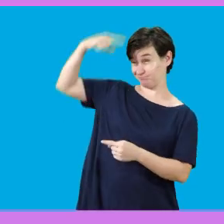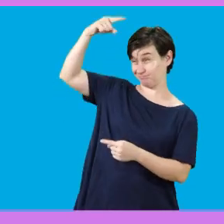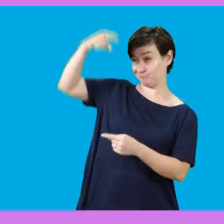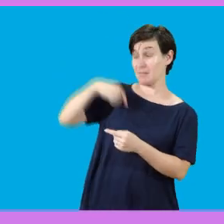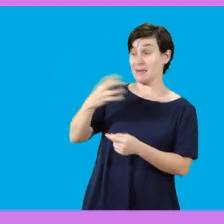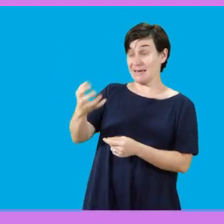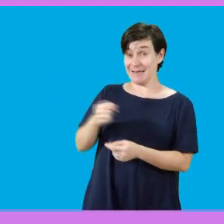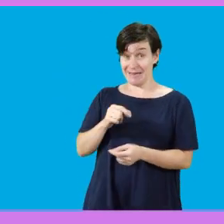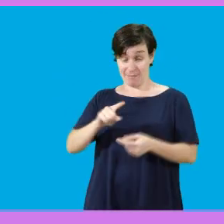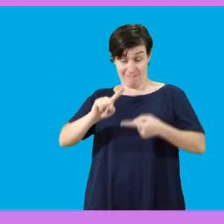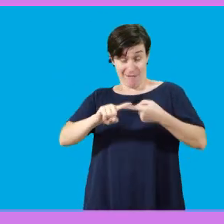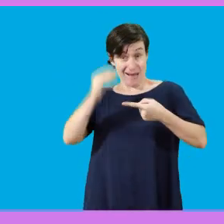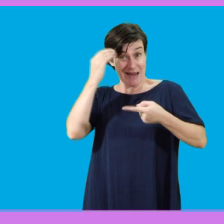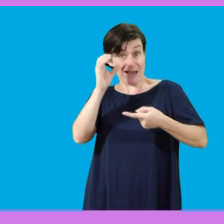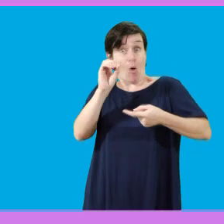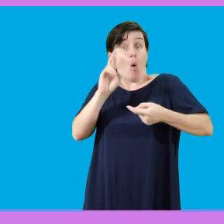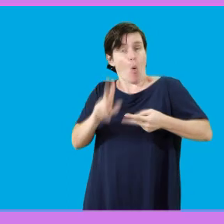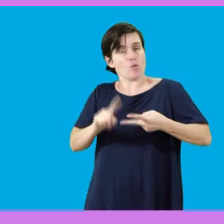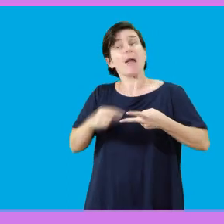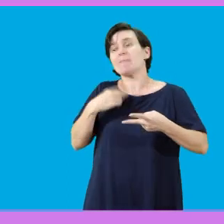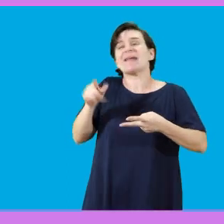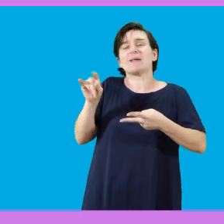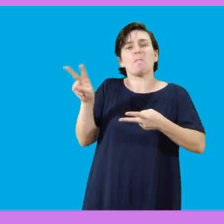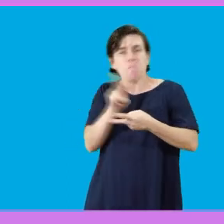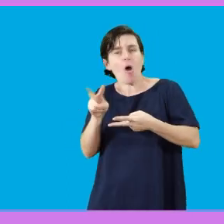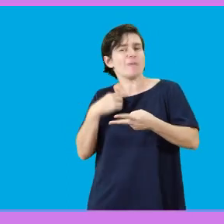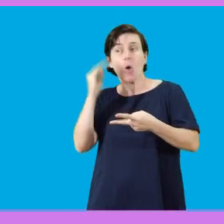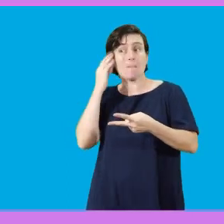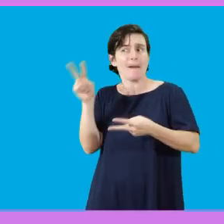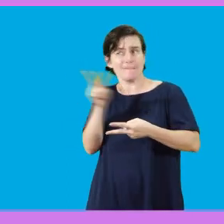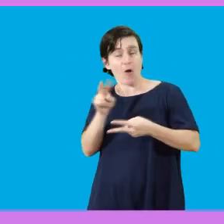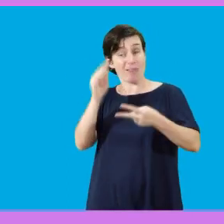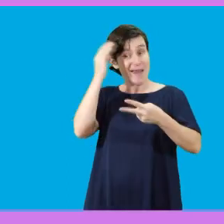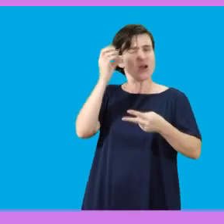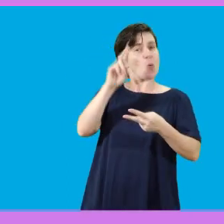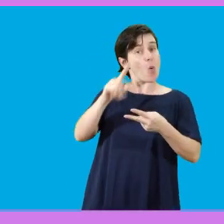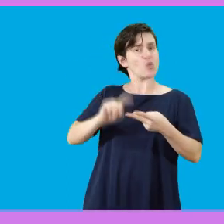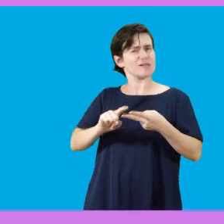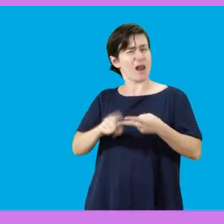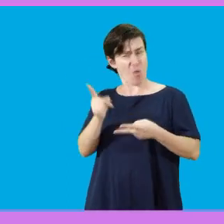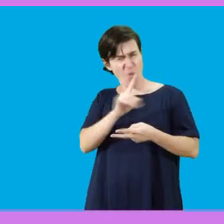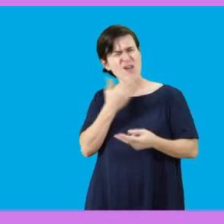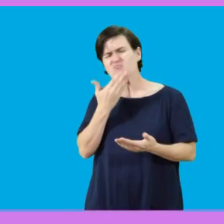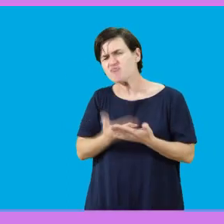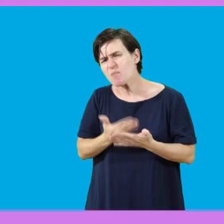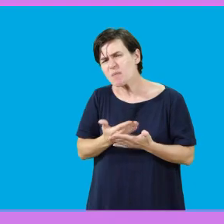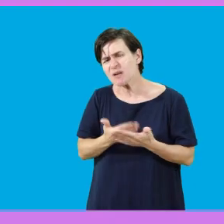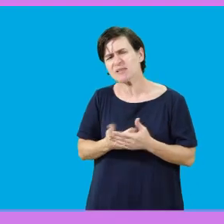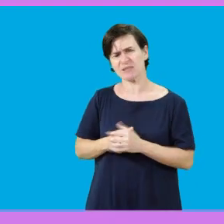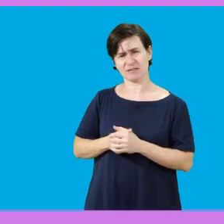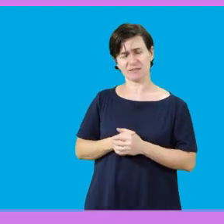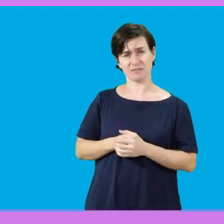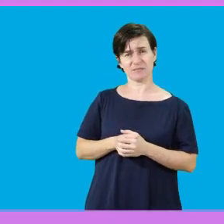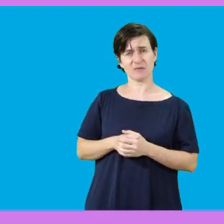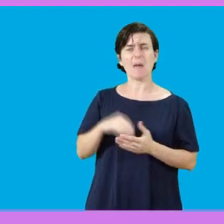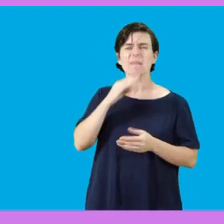head or a tail? This word or, it means now we are increasing our chances. We want to be safe. So we want to check whether if ever it's a head,